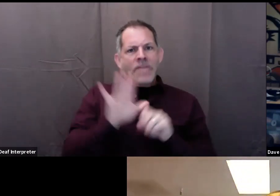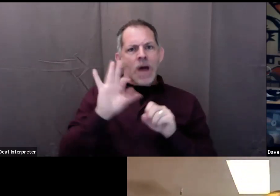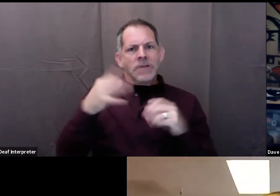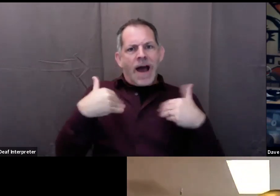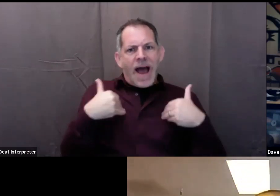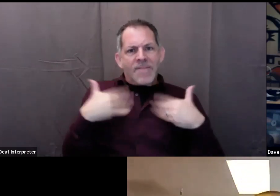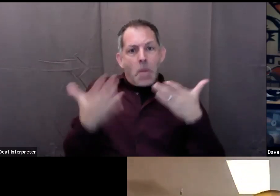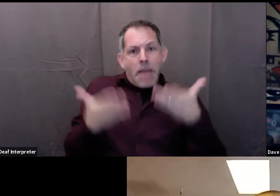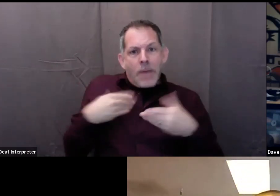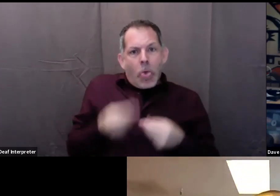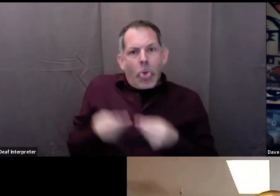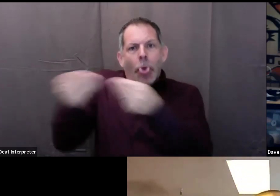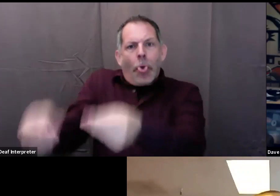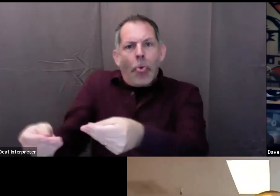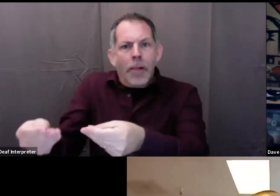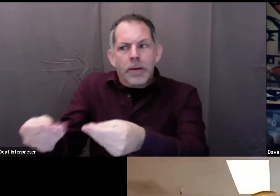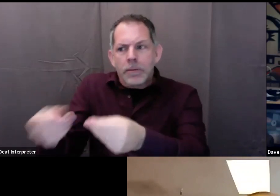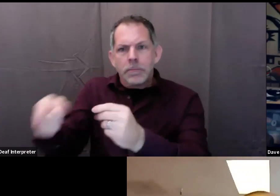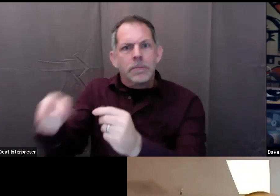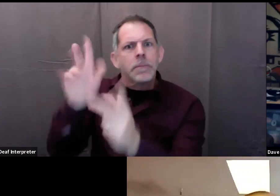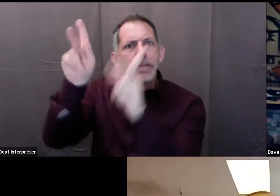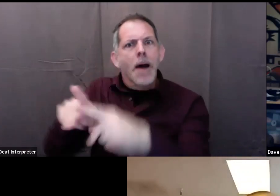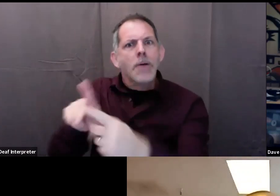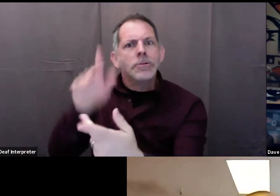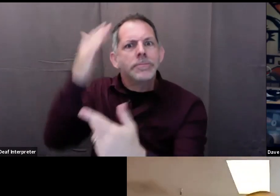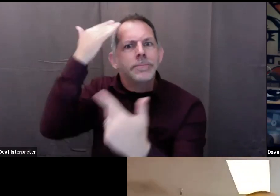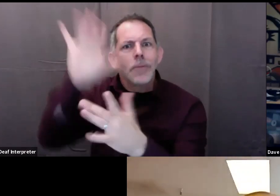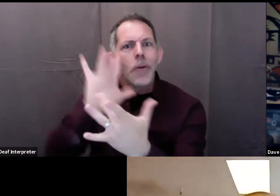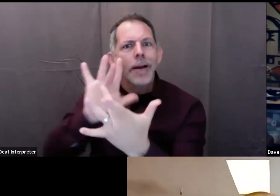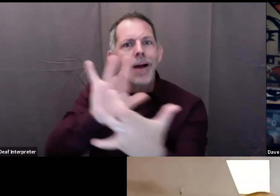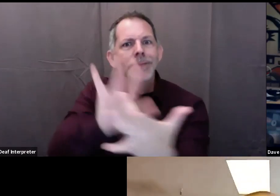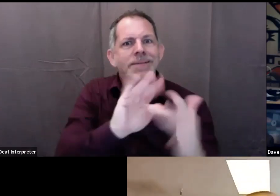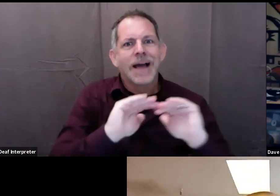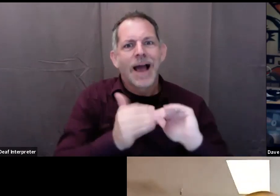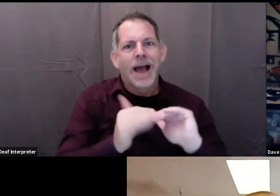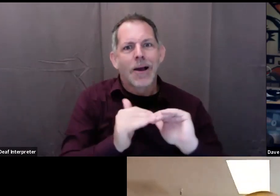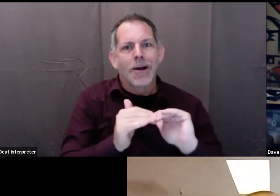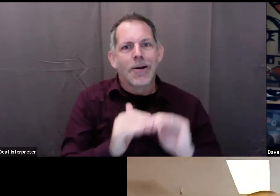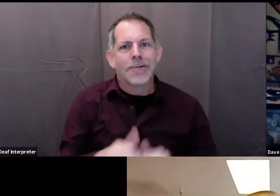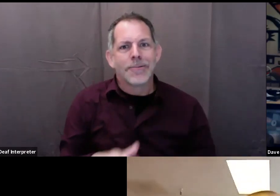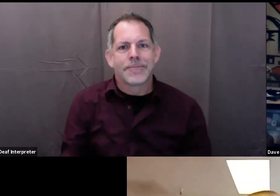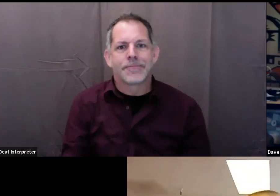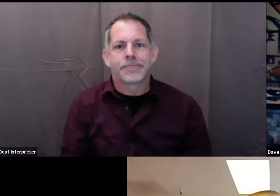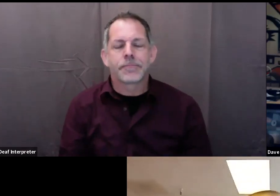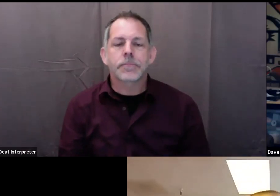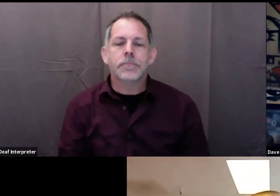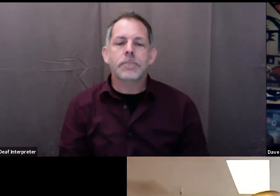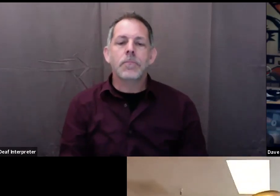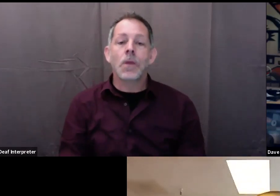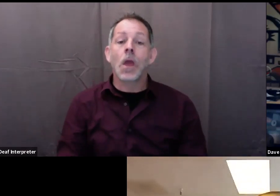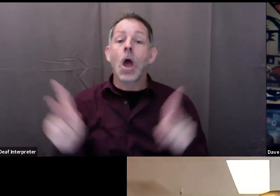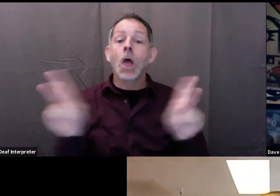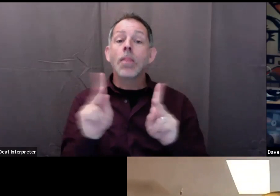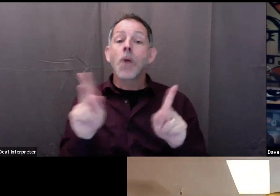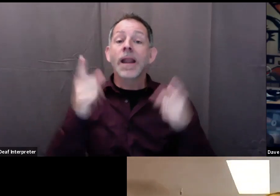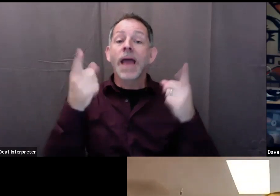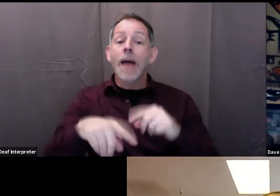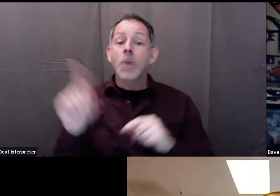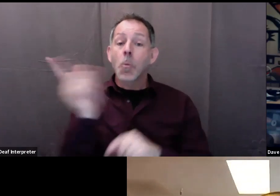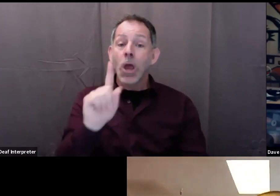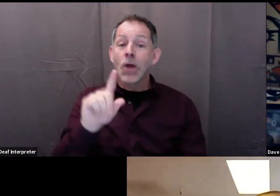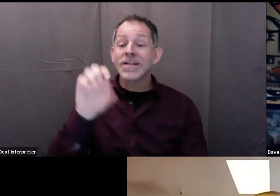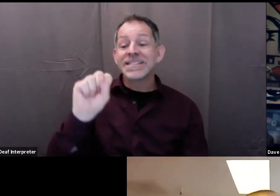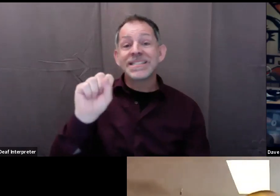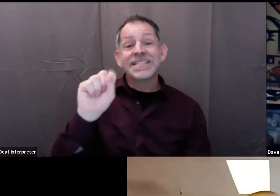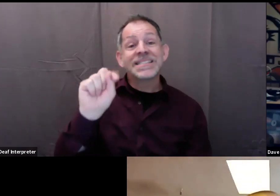Tuesday, that we do want to let you know that party occurred in Stanwood on Friday night, June 19th. Estimated attendance